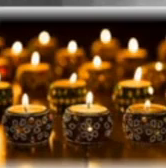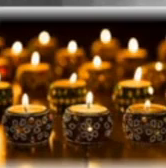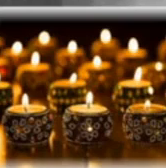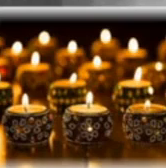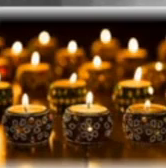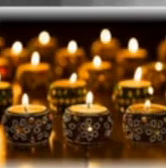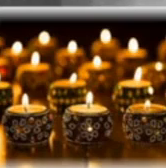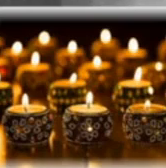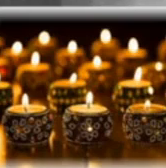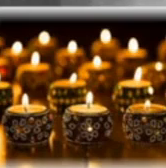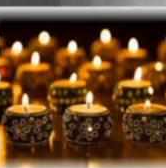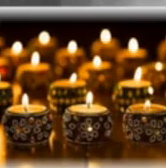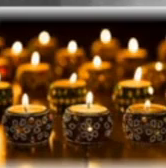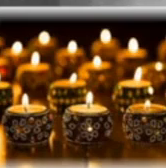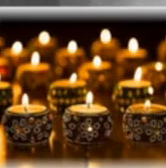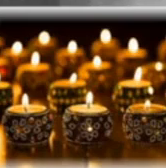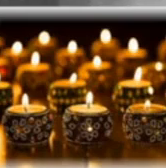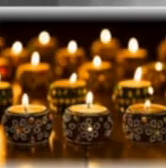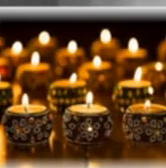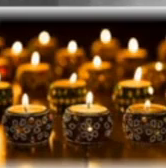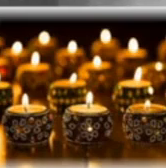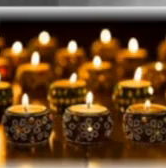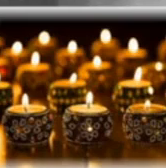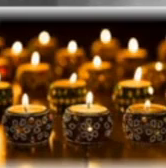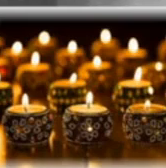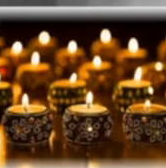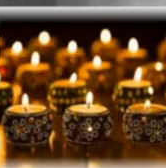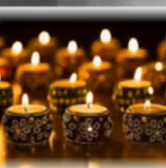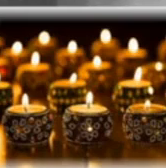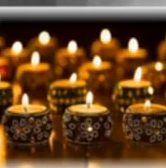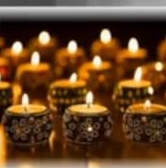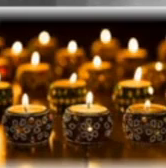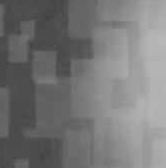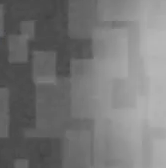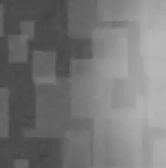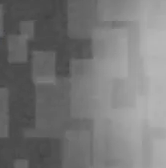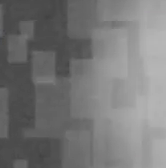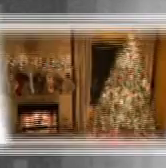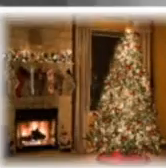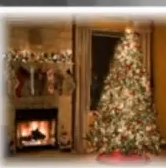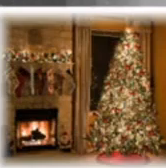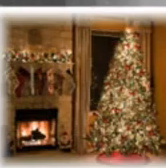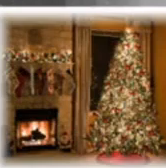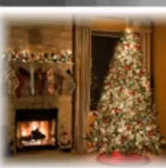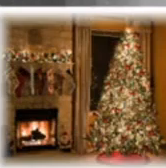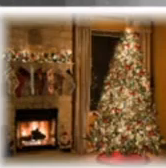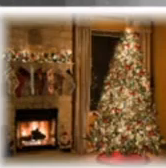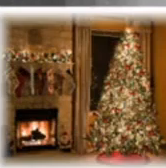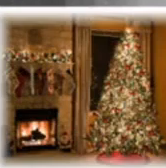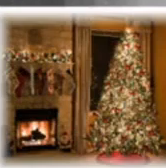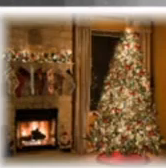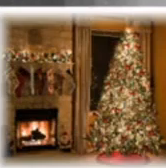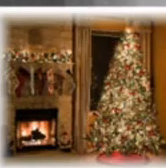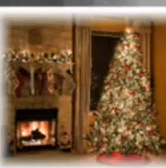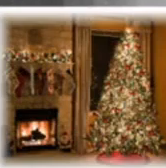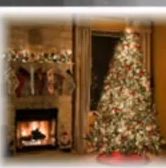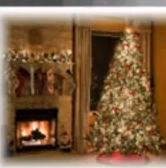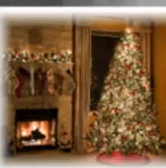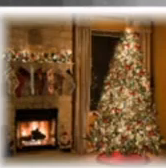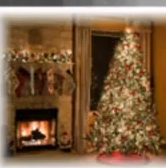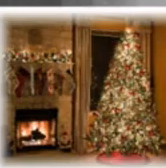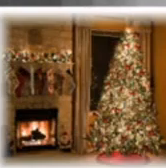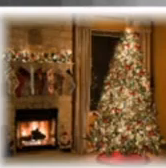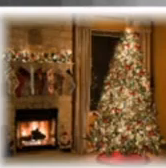Diwali decorations? Close to 70% answered yes. And this week we're asking, are you prepared for the festive season